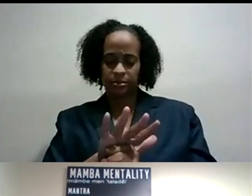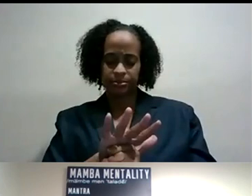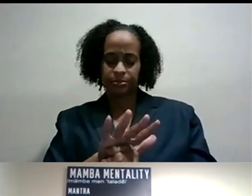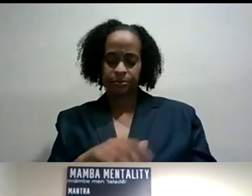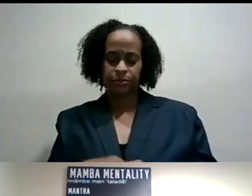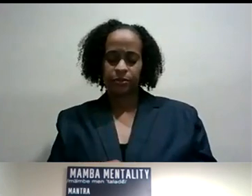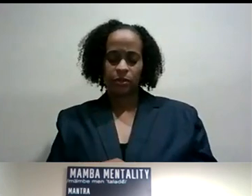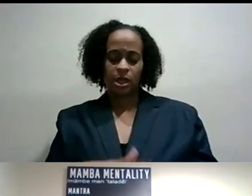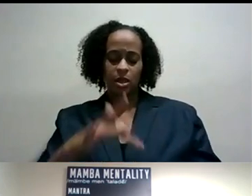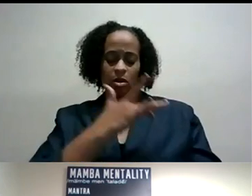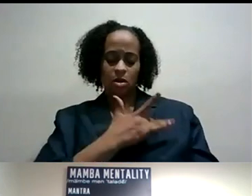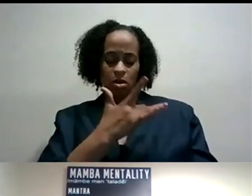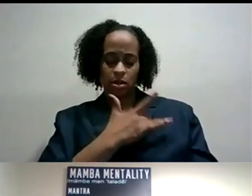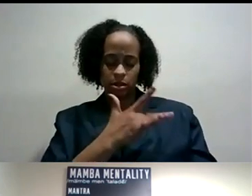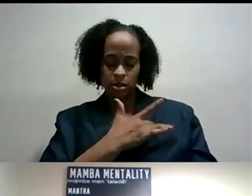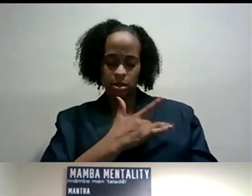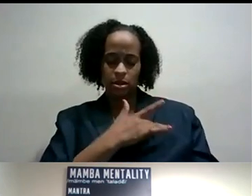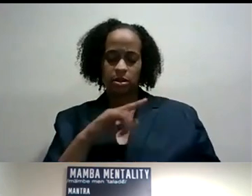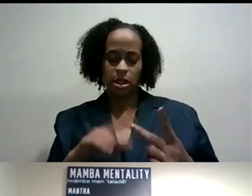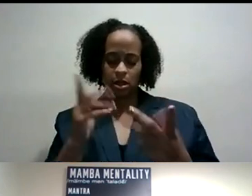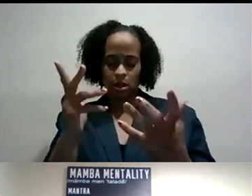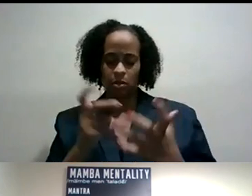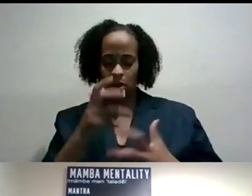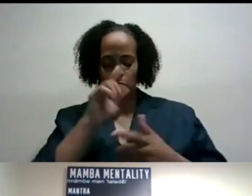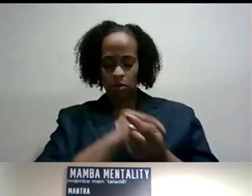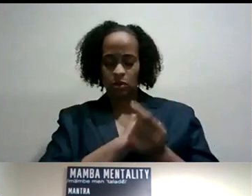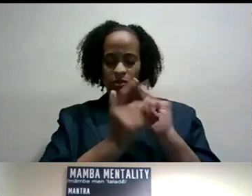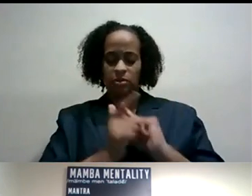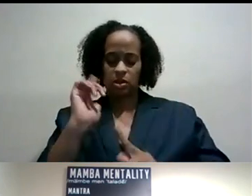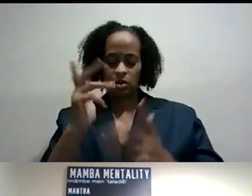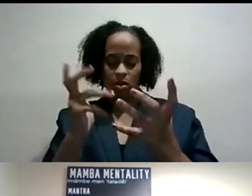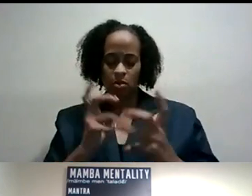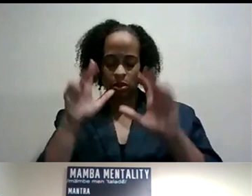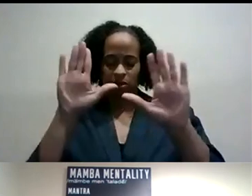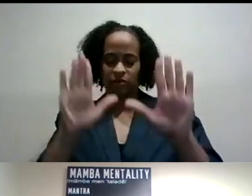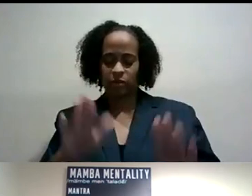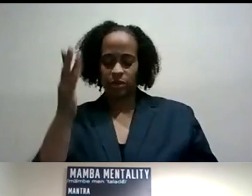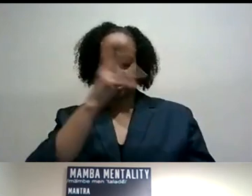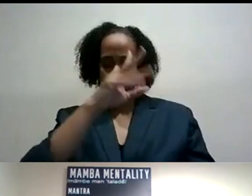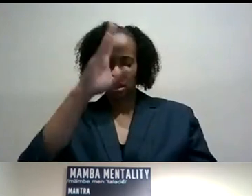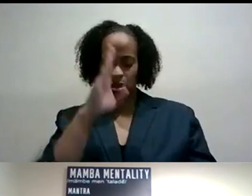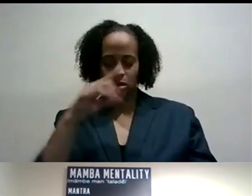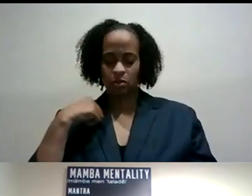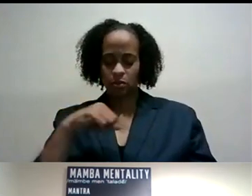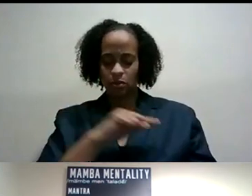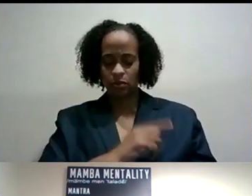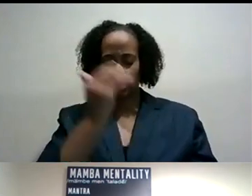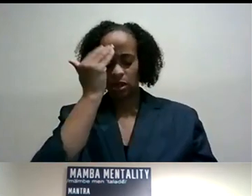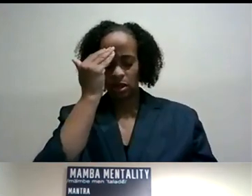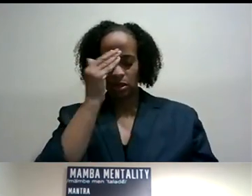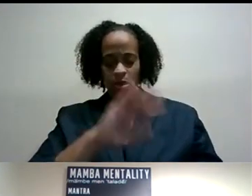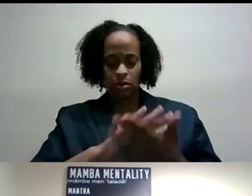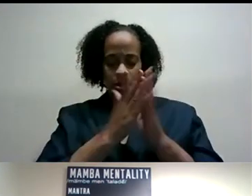Take our hearts, take our will, and transform it to your will, oh great God. We know with that comes